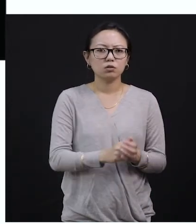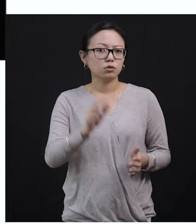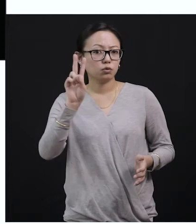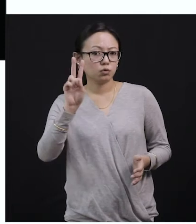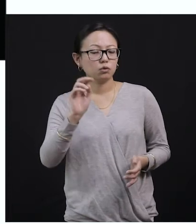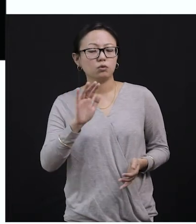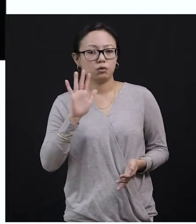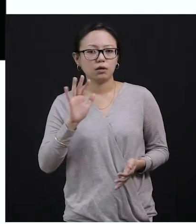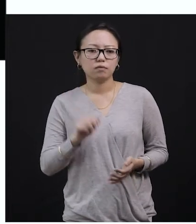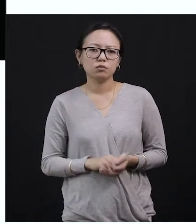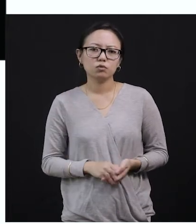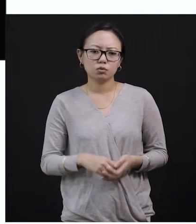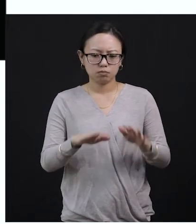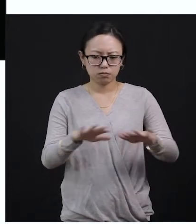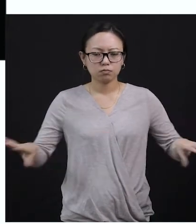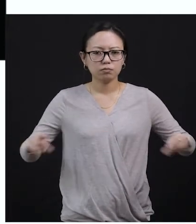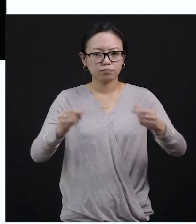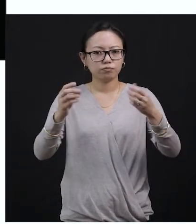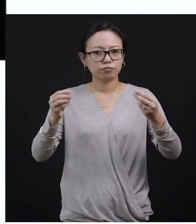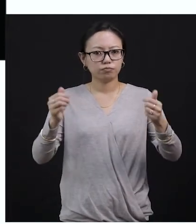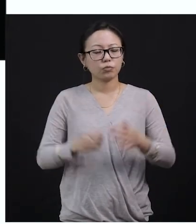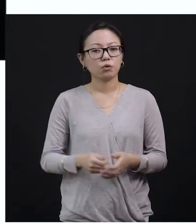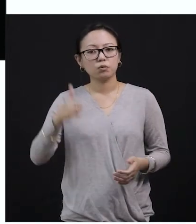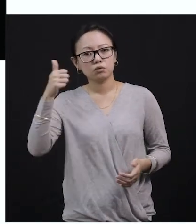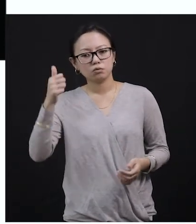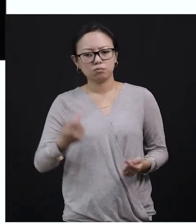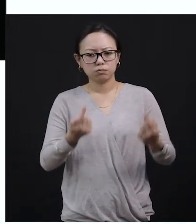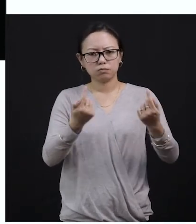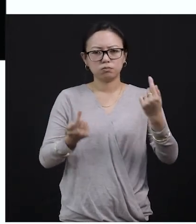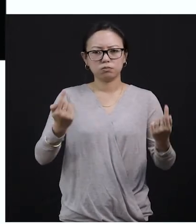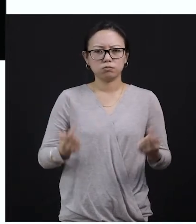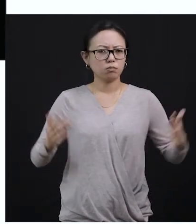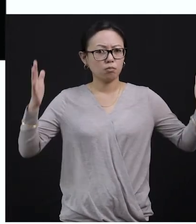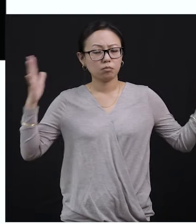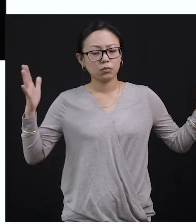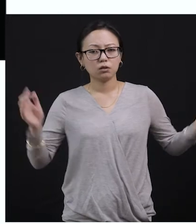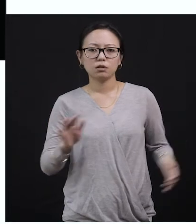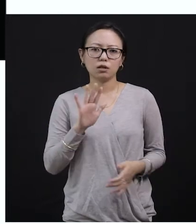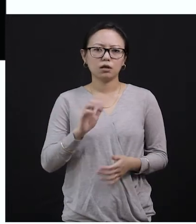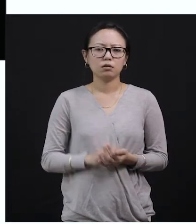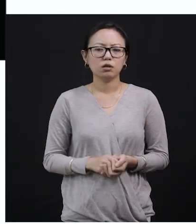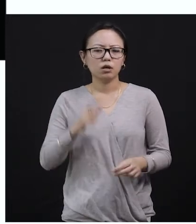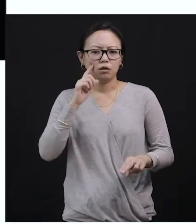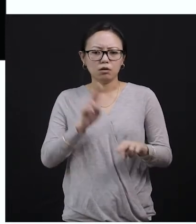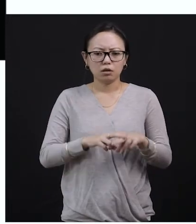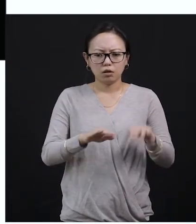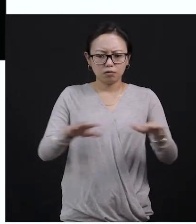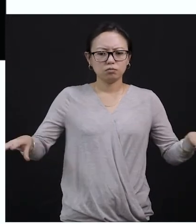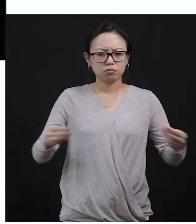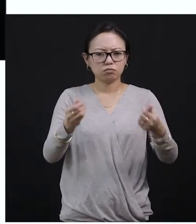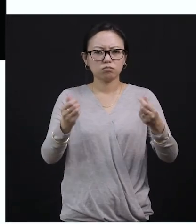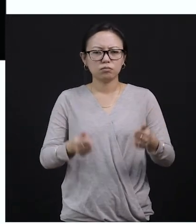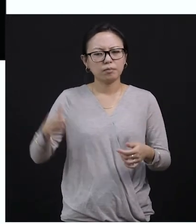left without water for many years, the soil becomes very hard and we can't grow plants, right? But since they